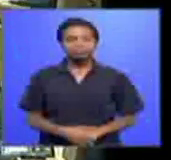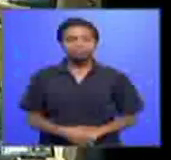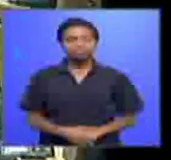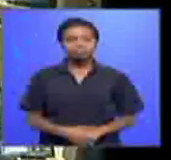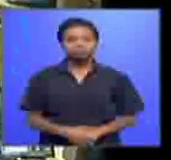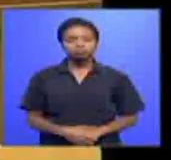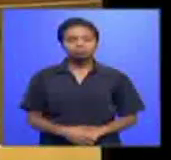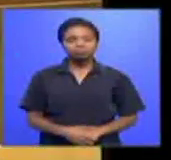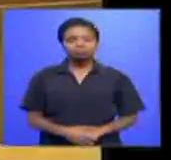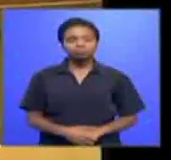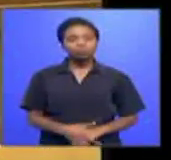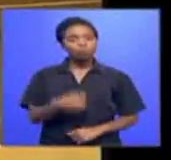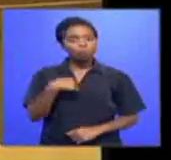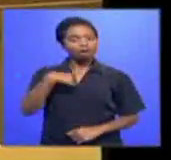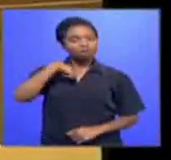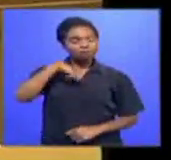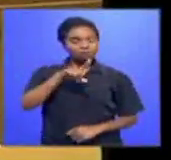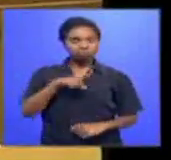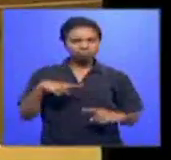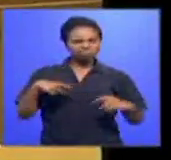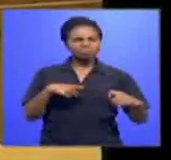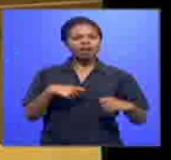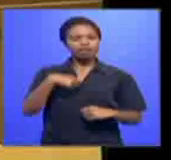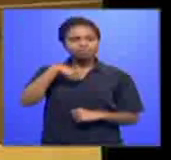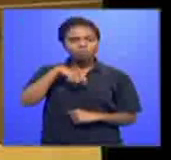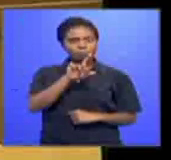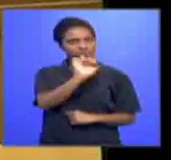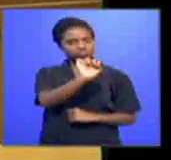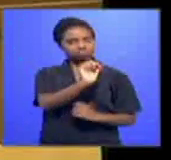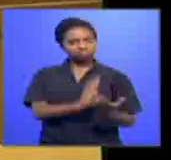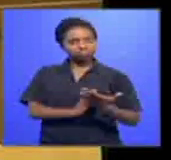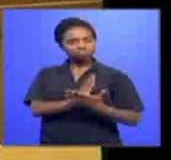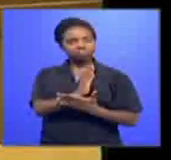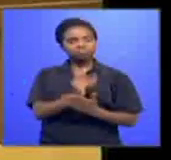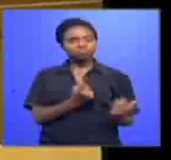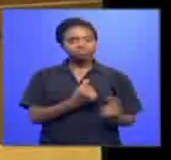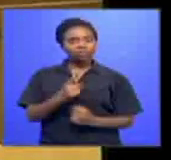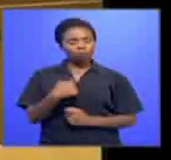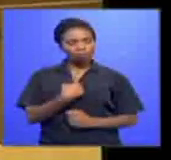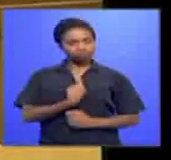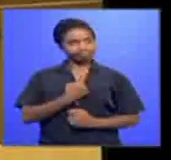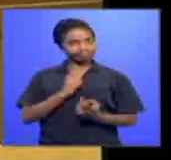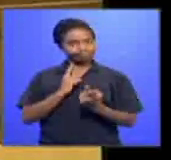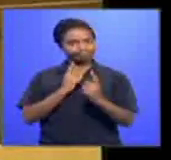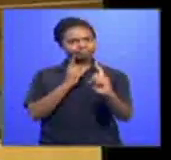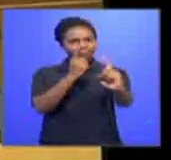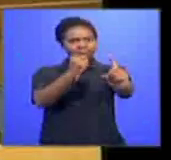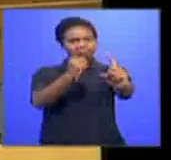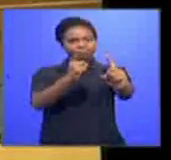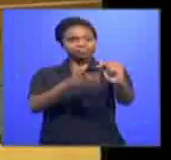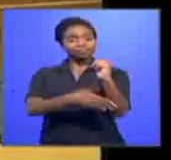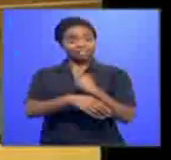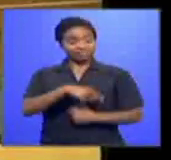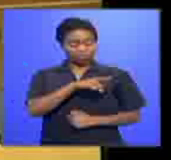a new leaf in their struggle for their right to self-determination. Hence, we